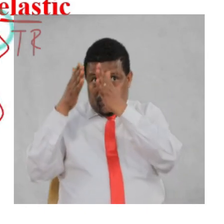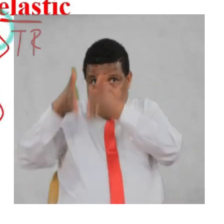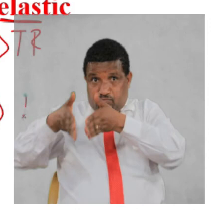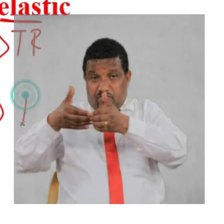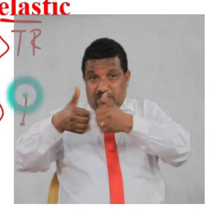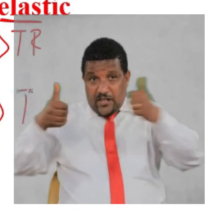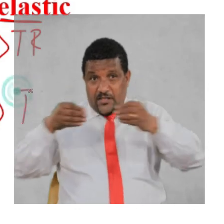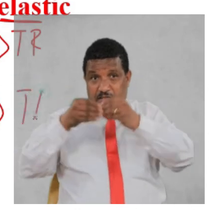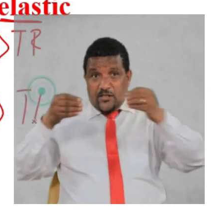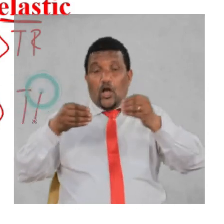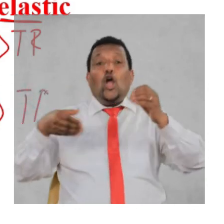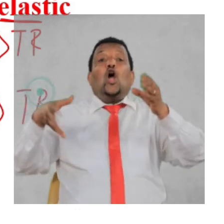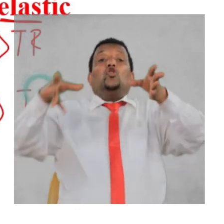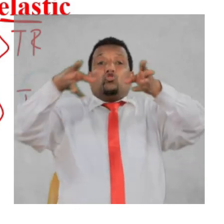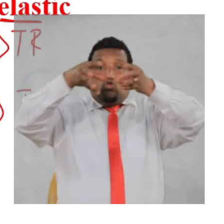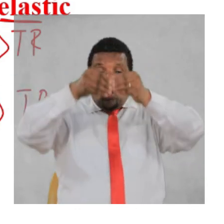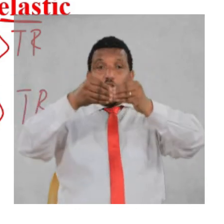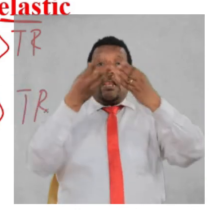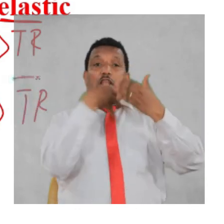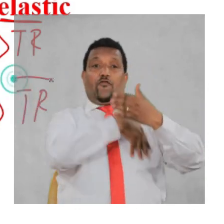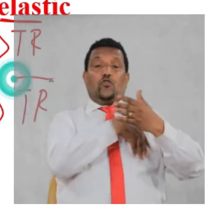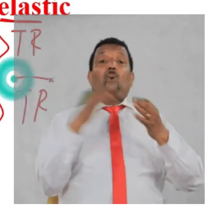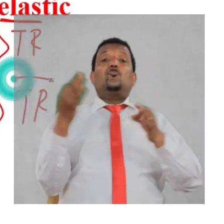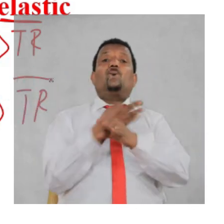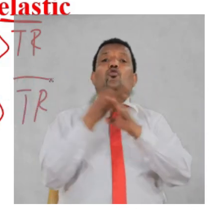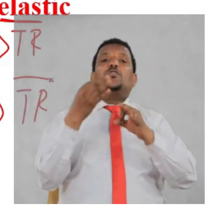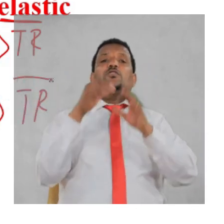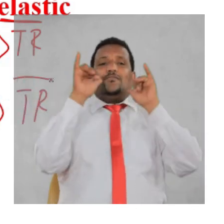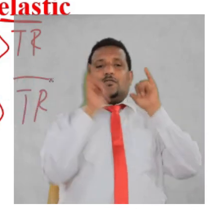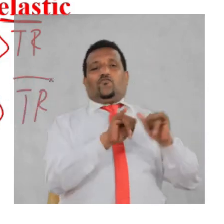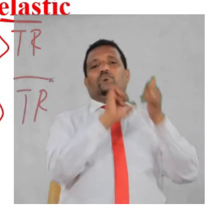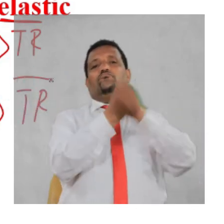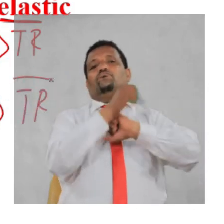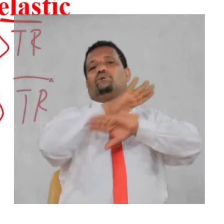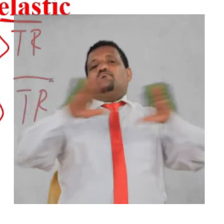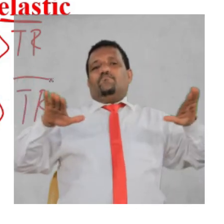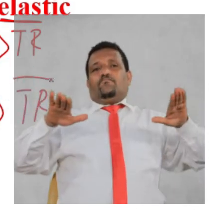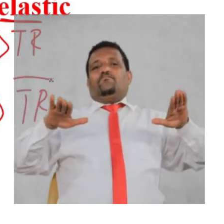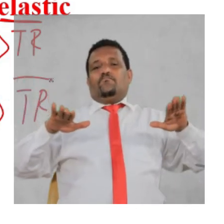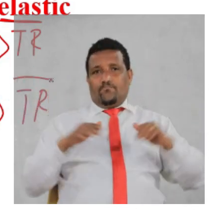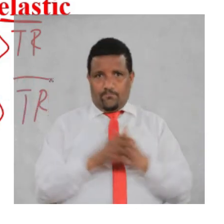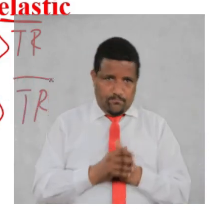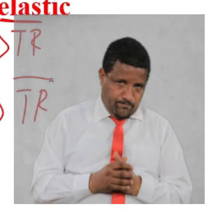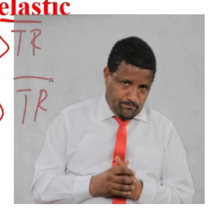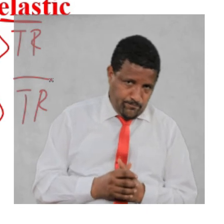the total revenue of the firm will remain unchanged.